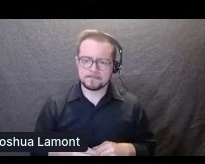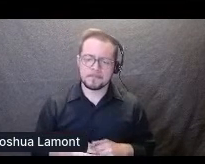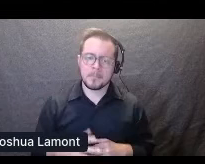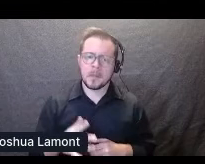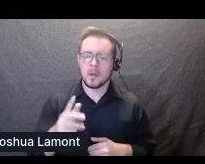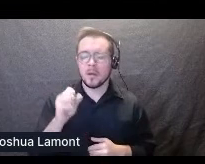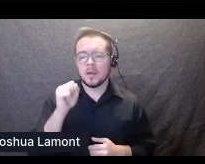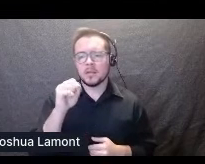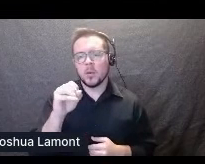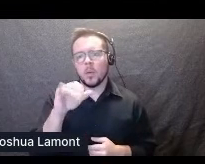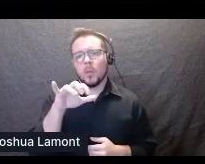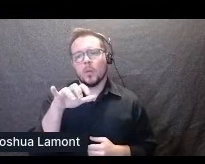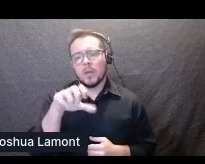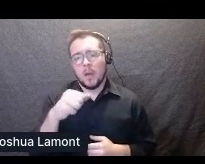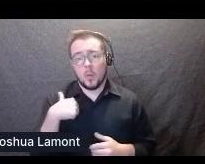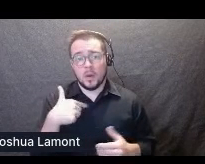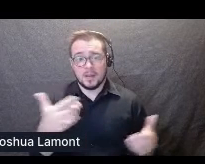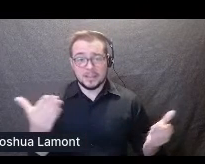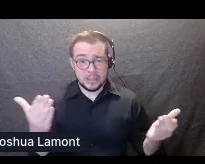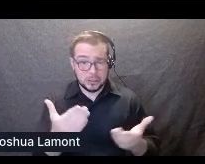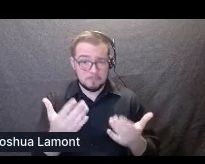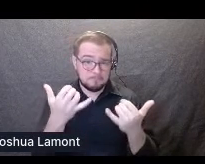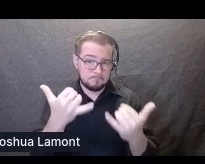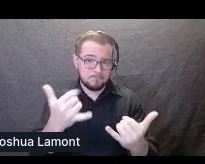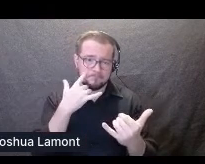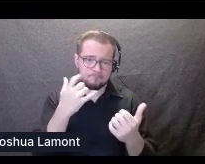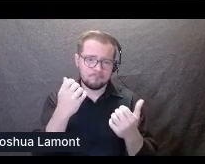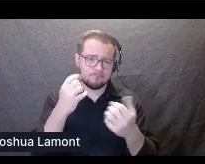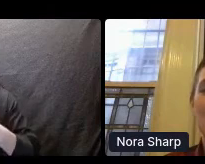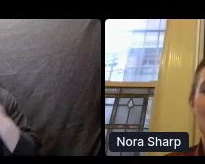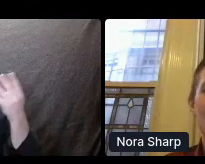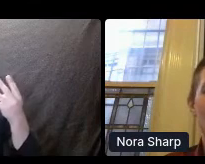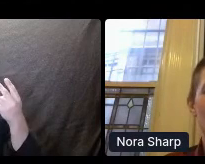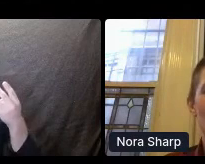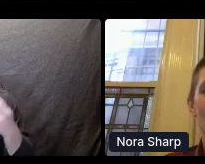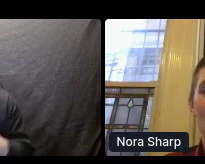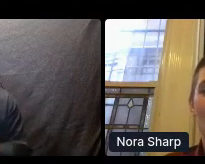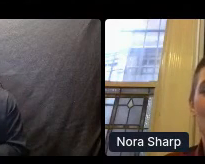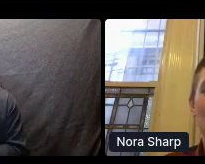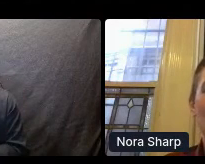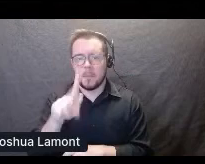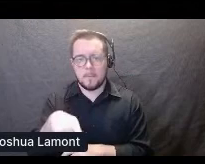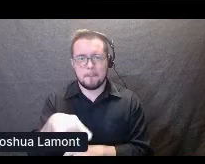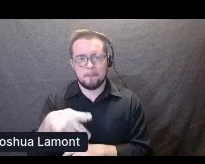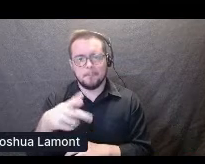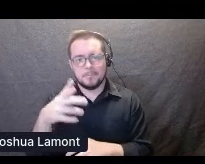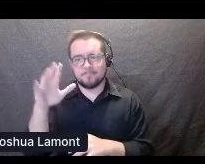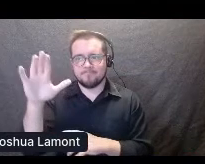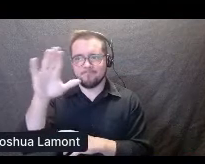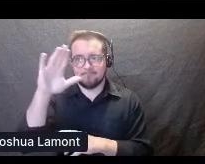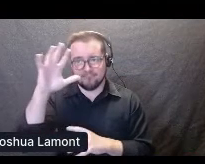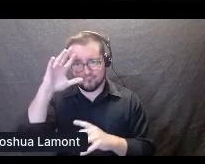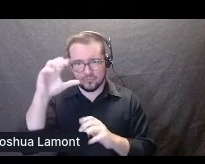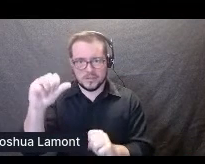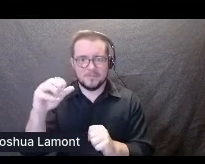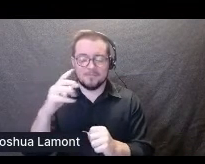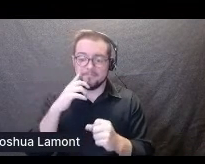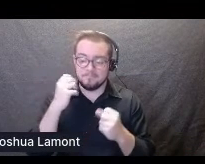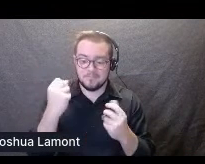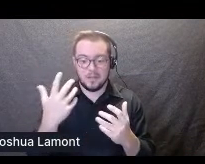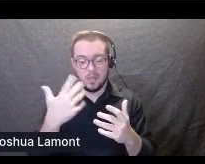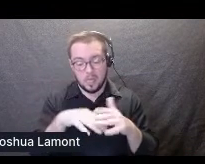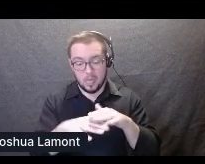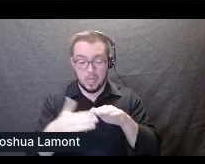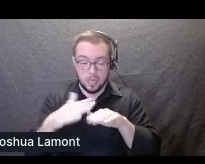So yeah, we're here today for a number of reasons. The Trump administration, as we all know, has been an era of many layered crises